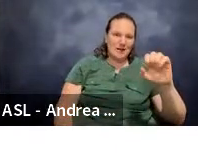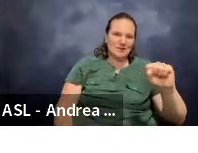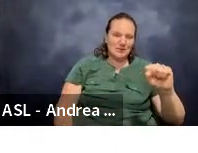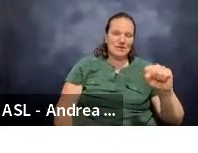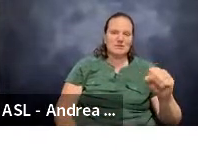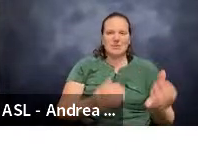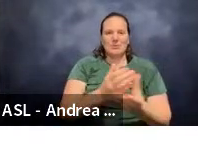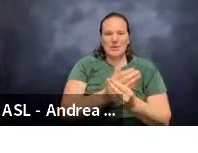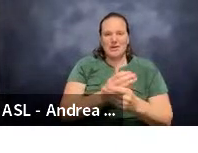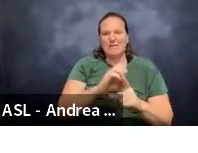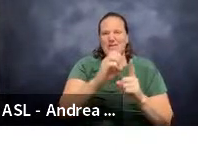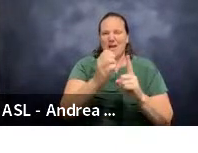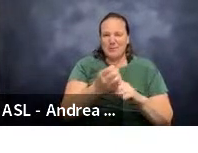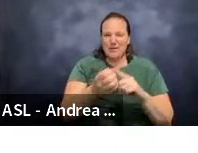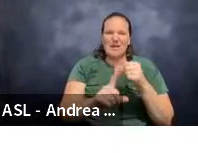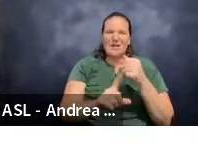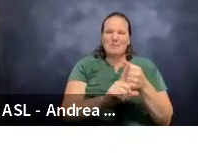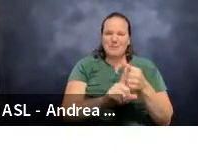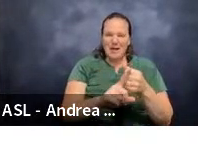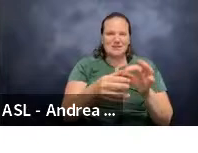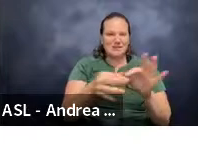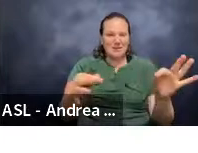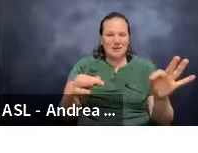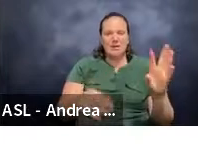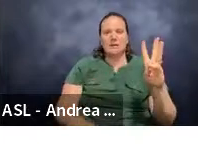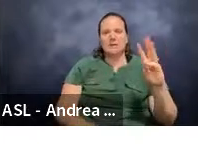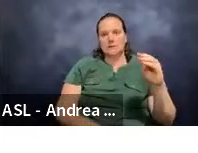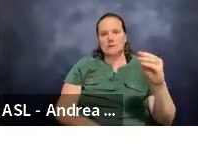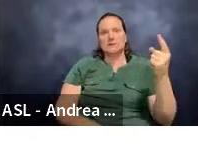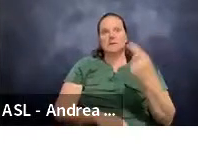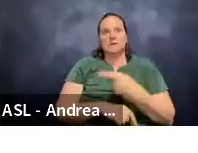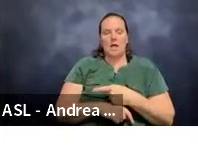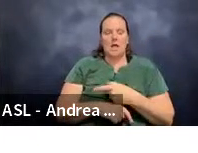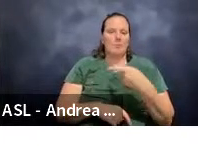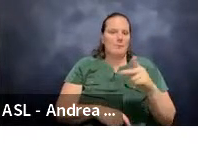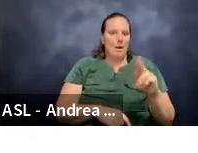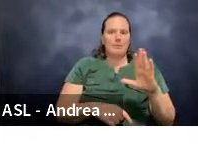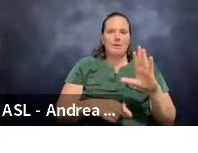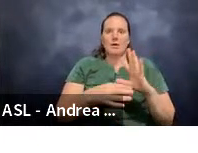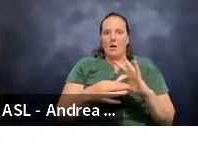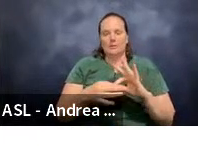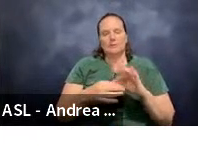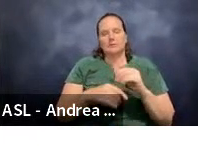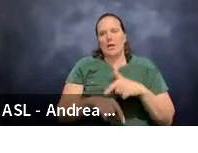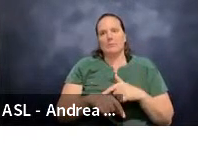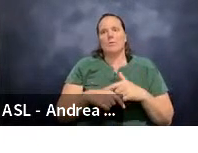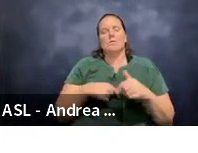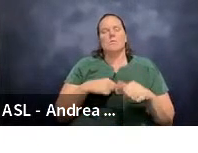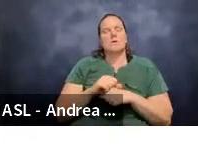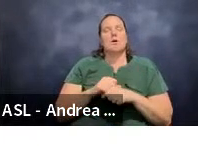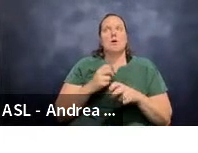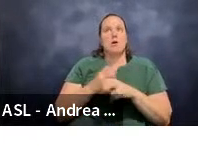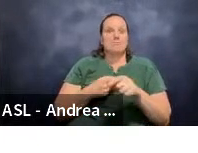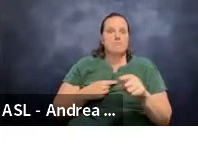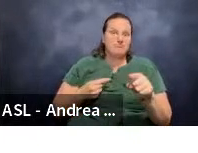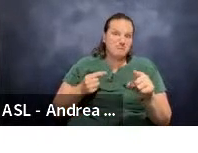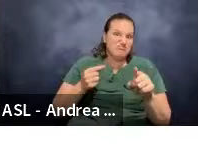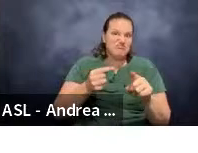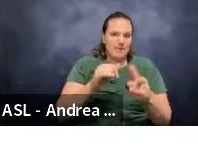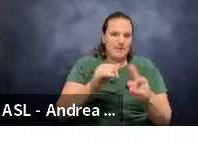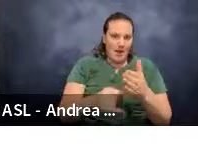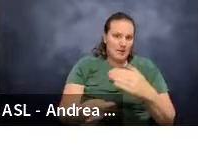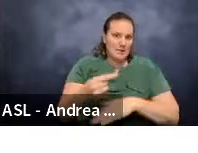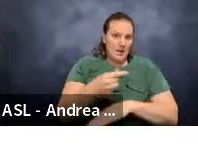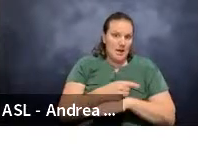have a 60-day public comment period. We have been working so hard to get to this date, and we are